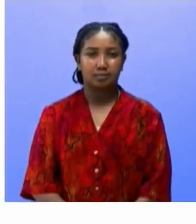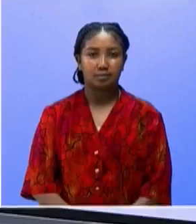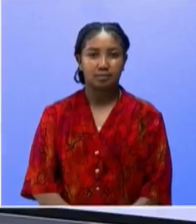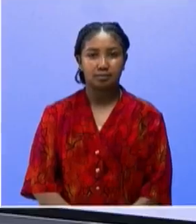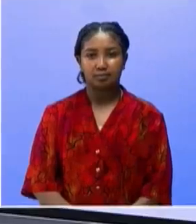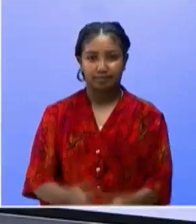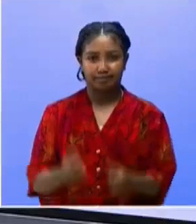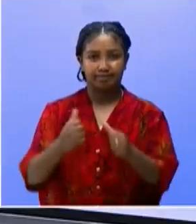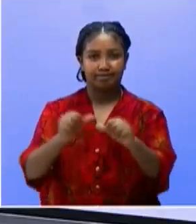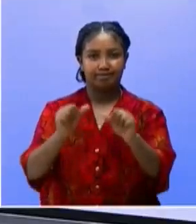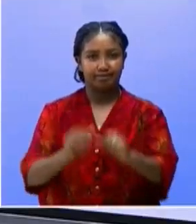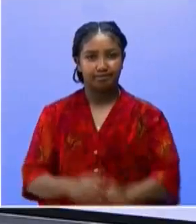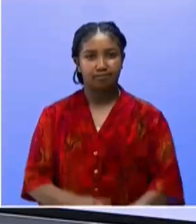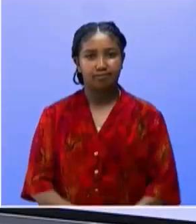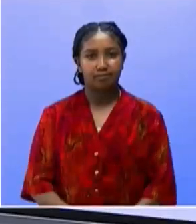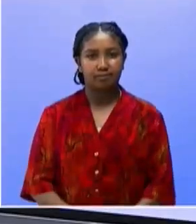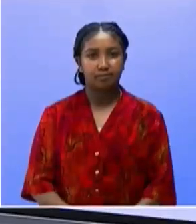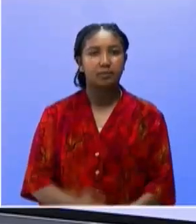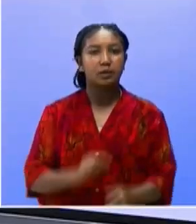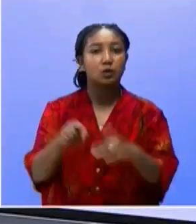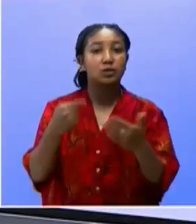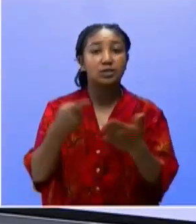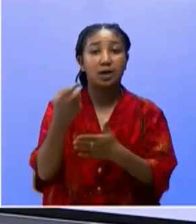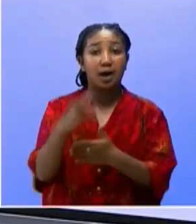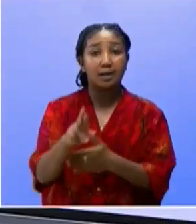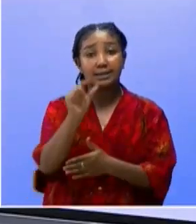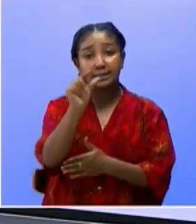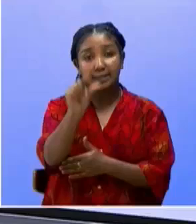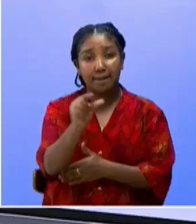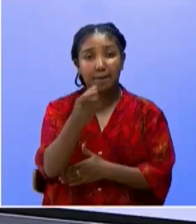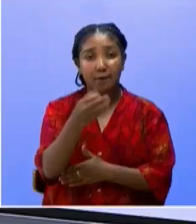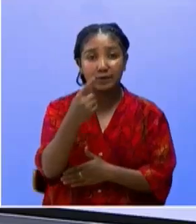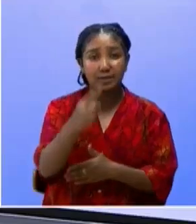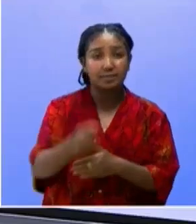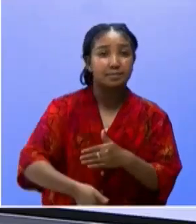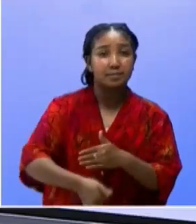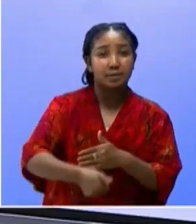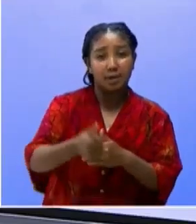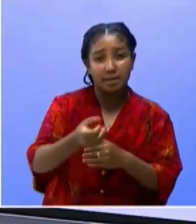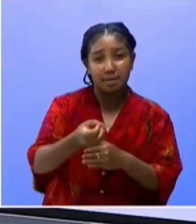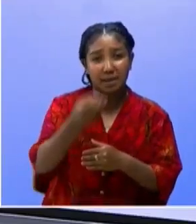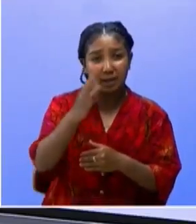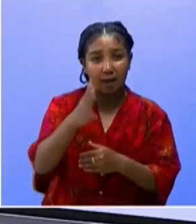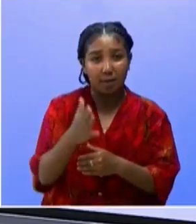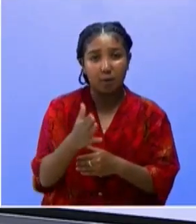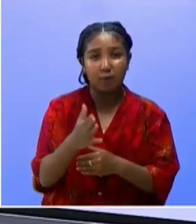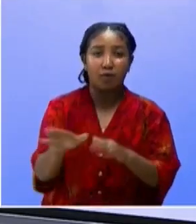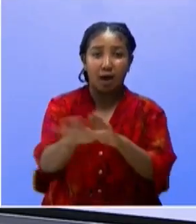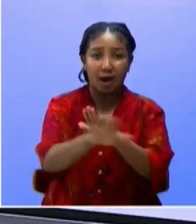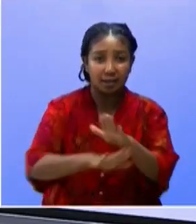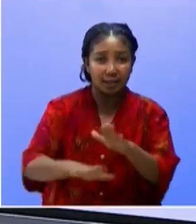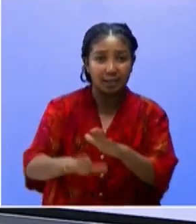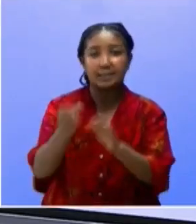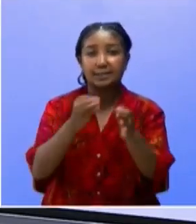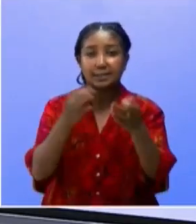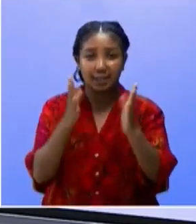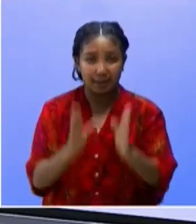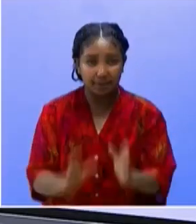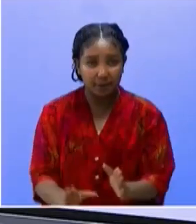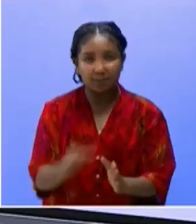Etc. Yes? So these are some of the many types that are bounded under